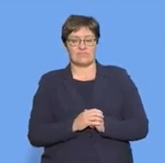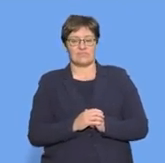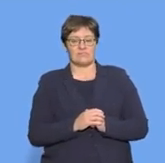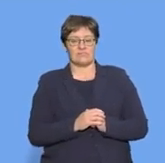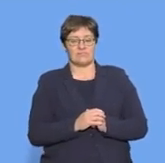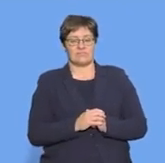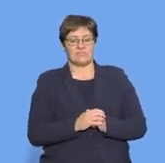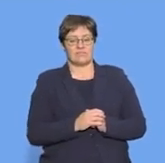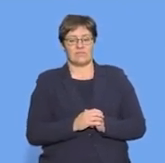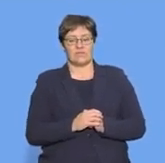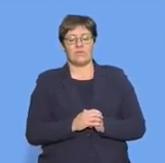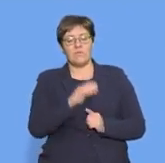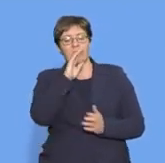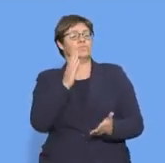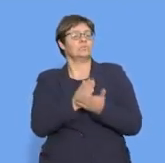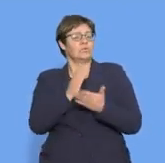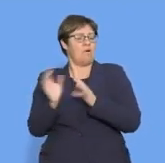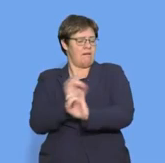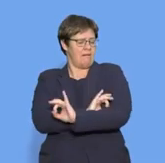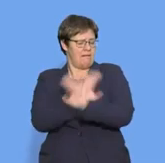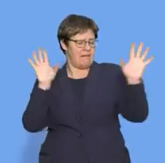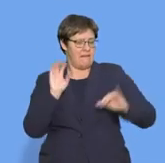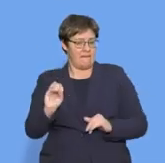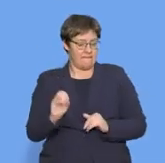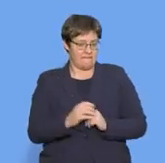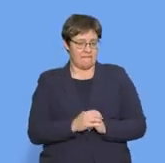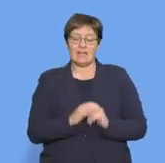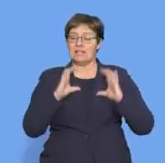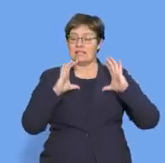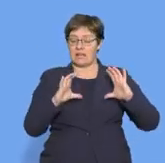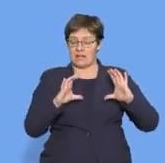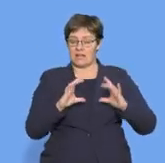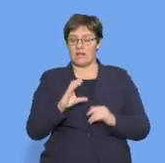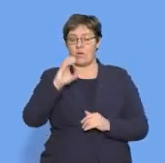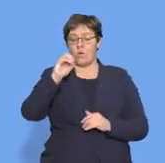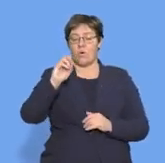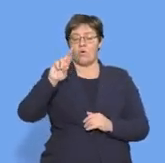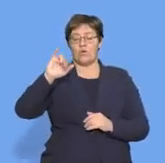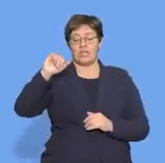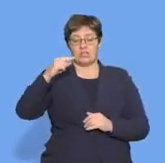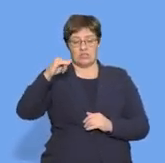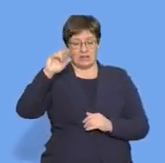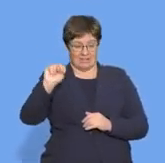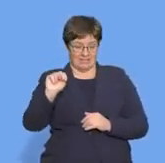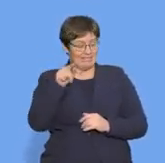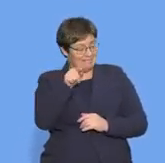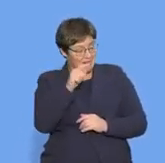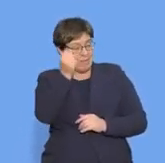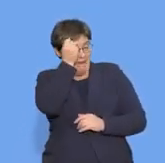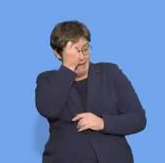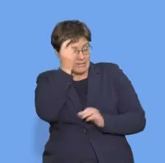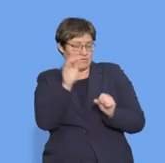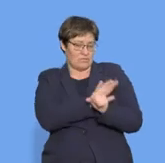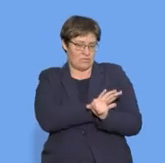Now, one thing that you need to make sure you are clear on when it comes to circles is the concept of origin, because this